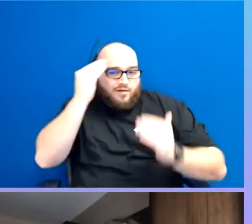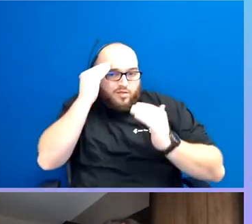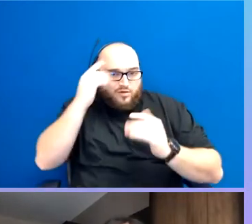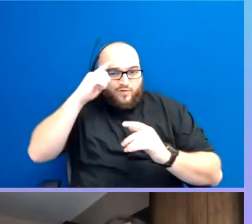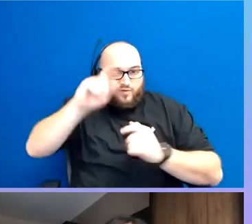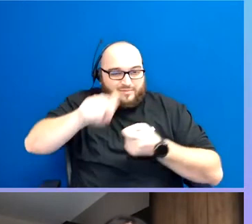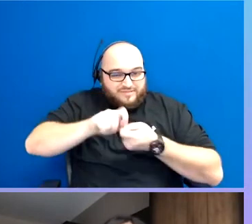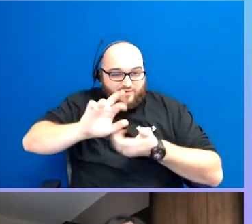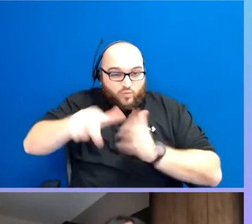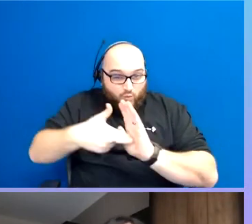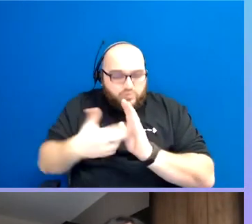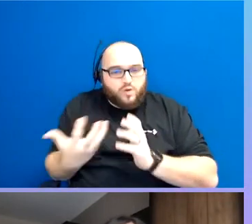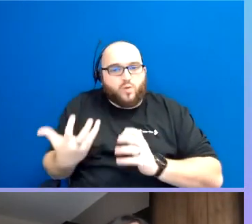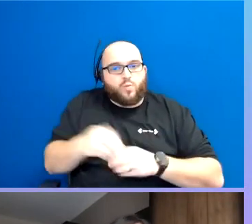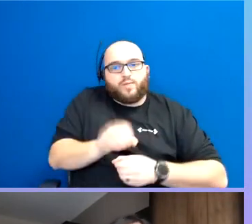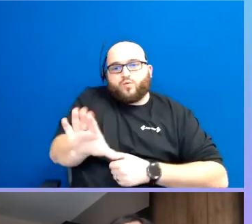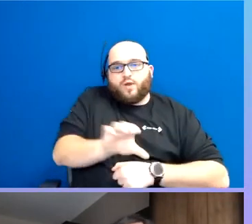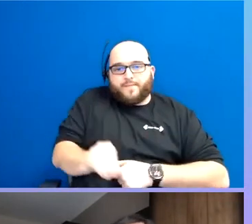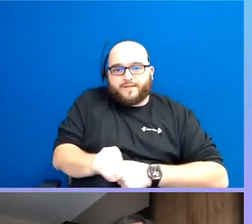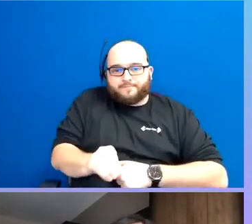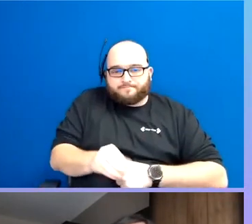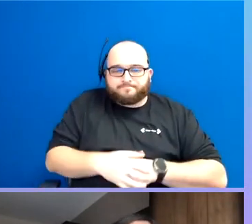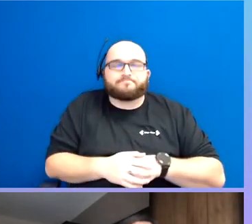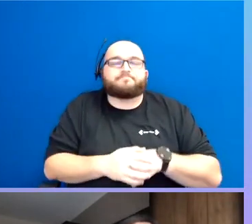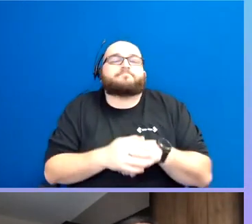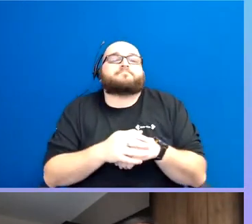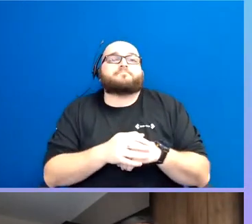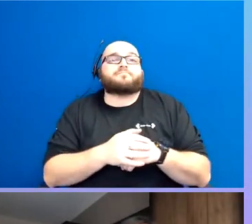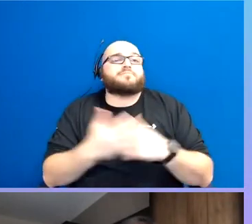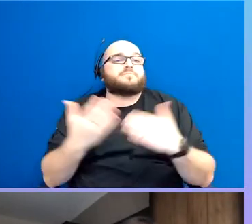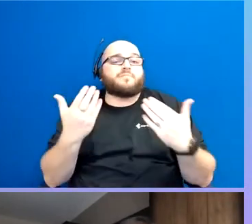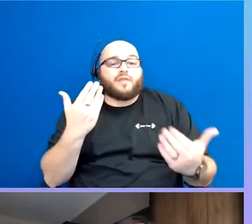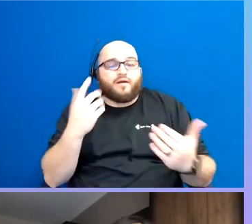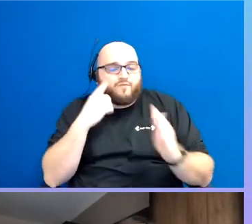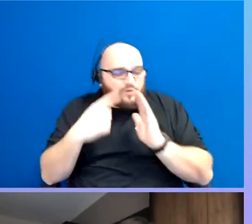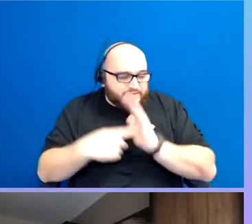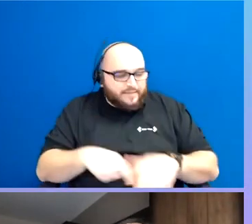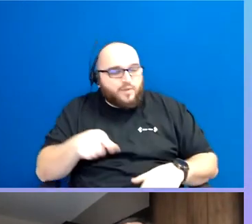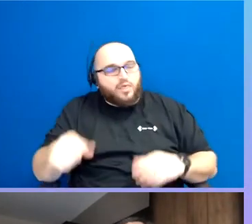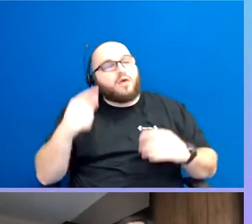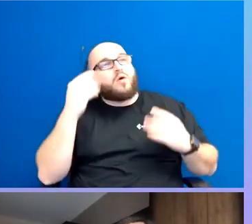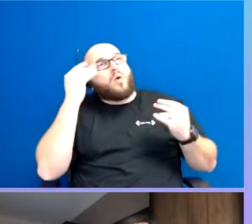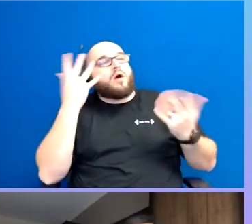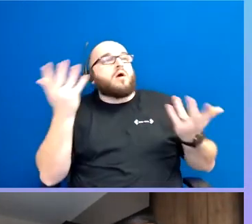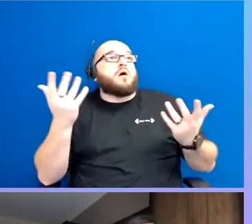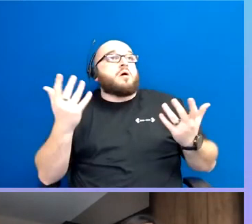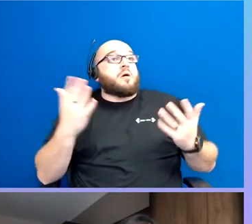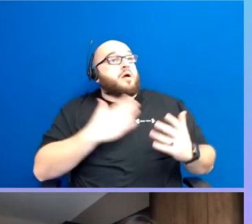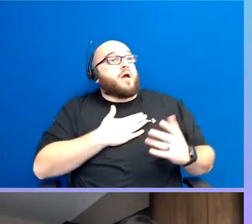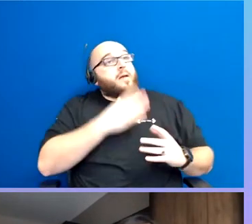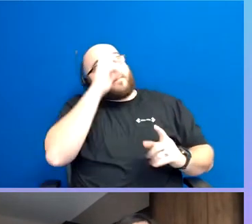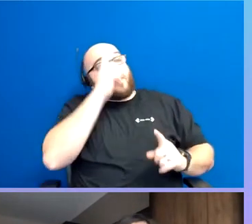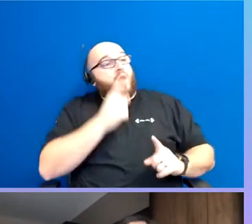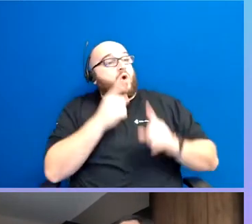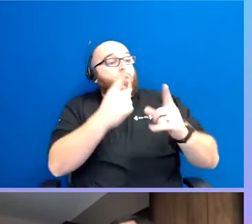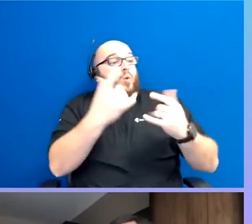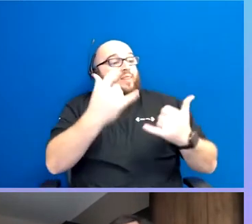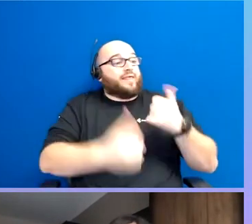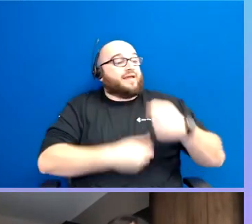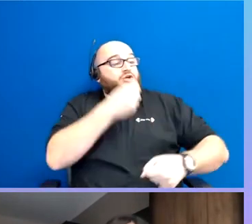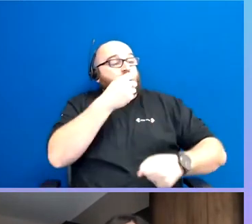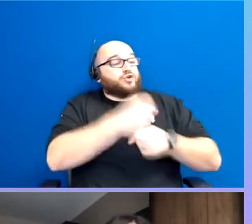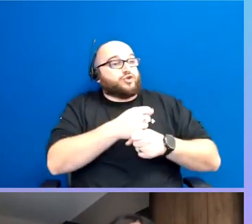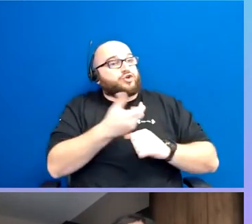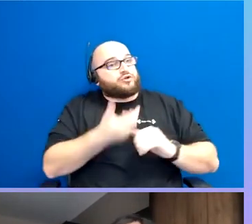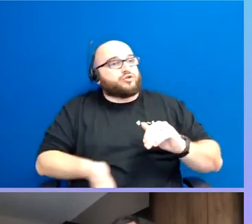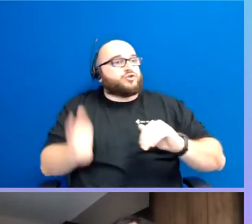roles within your company? Perhaps you're thinking, my goal this year is to increase awareness of